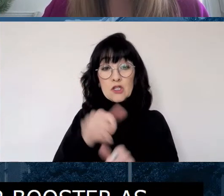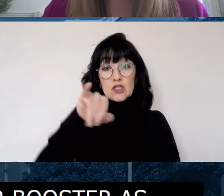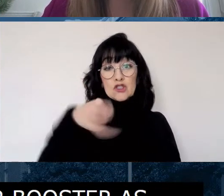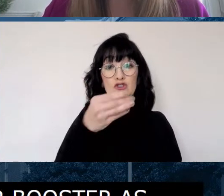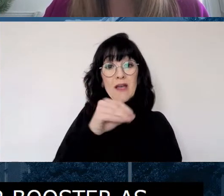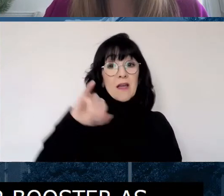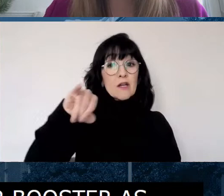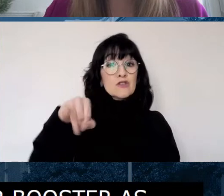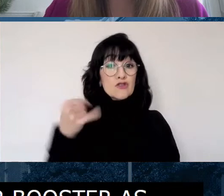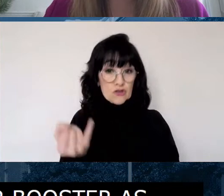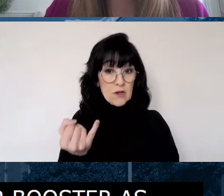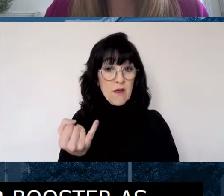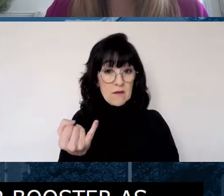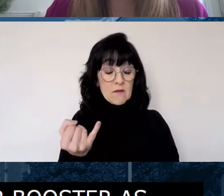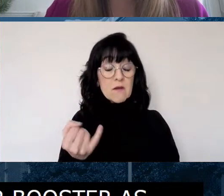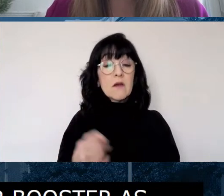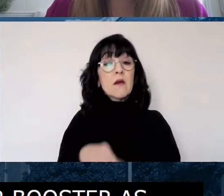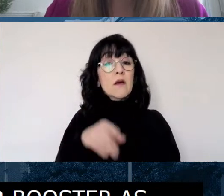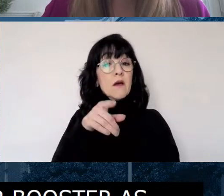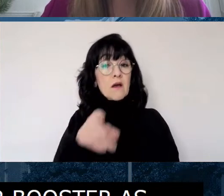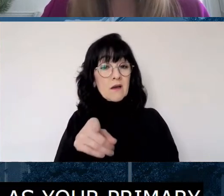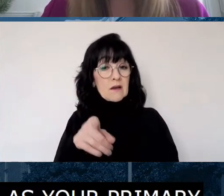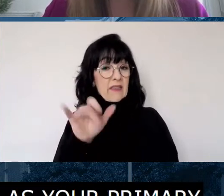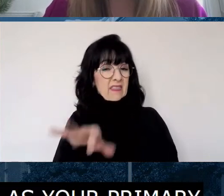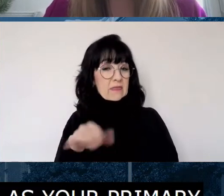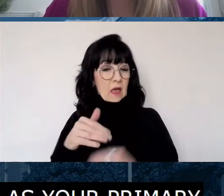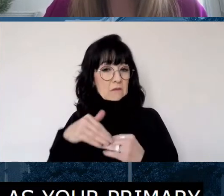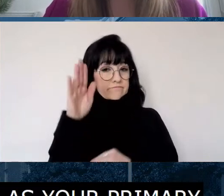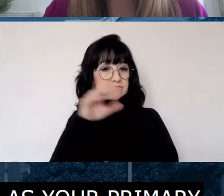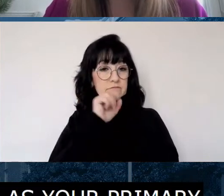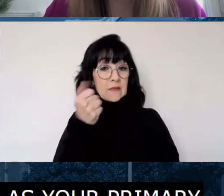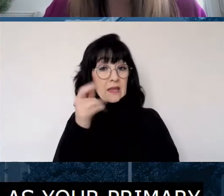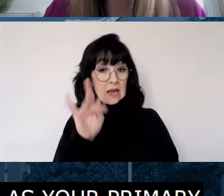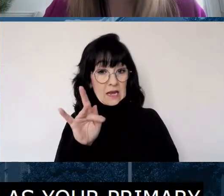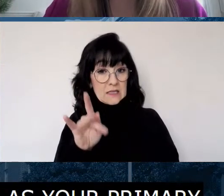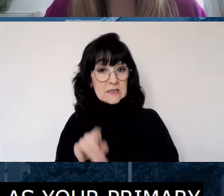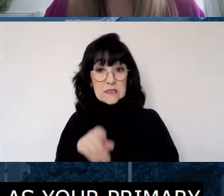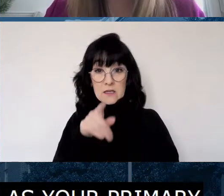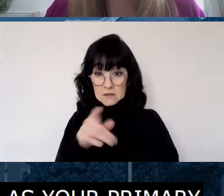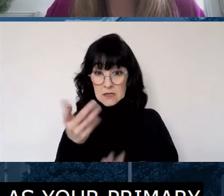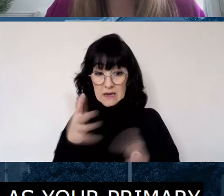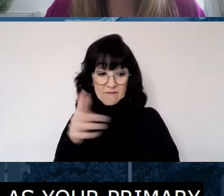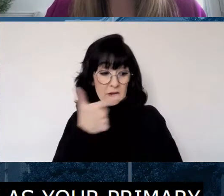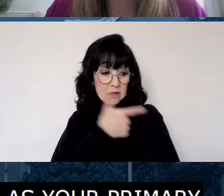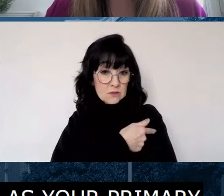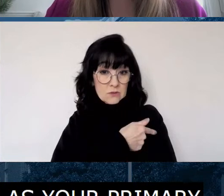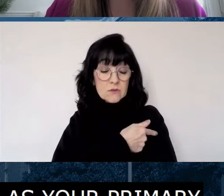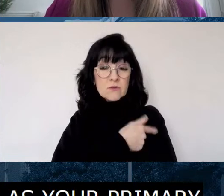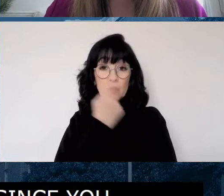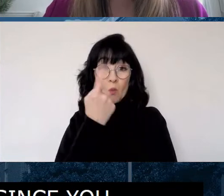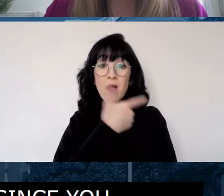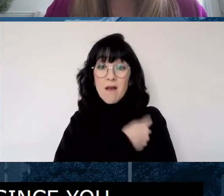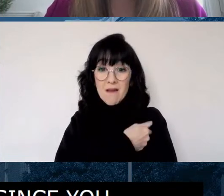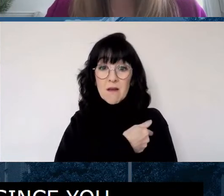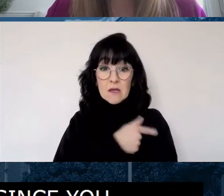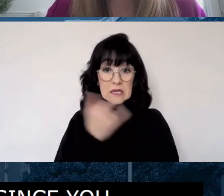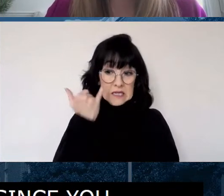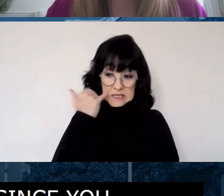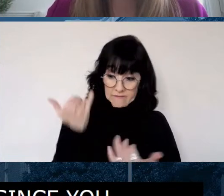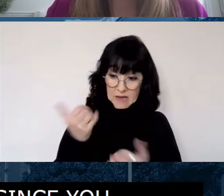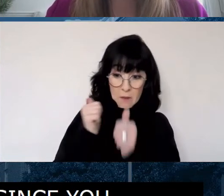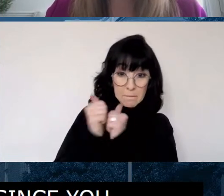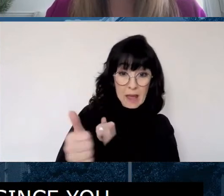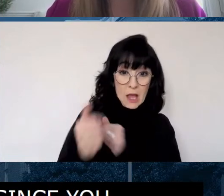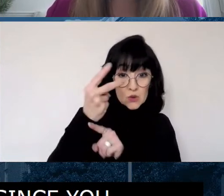it's been 2 months since you received your J&J, you are eligible for your booster and you should get it as soon as possible. Now, for those